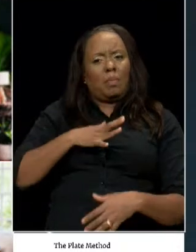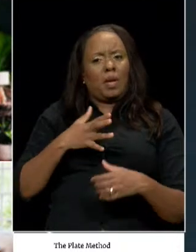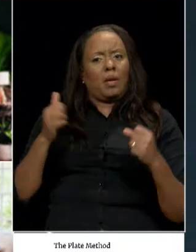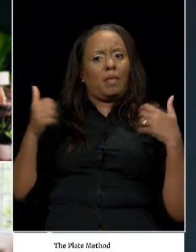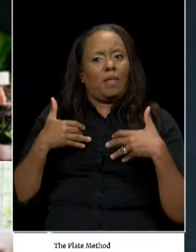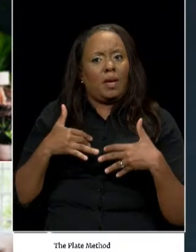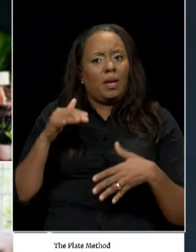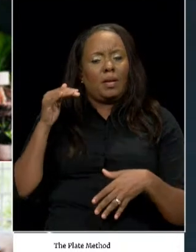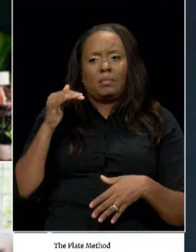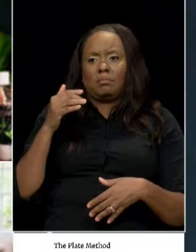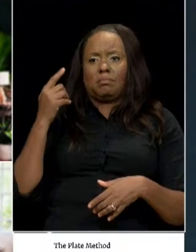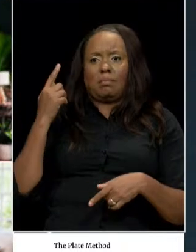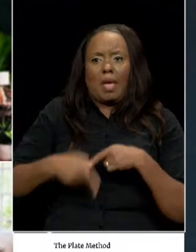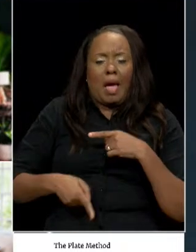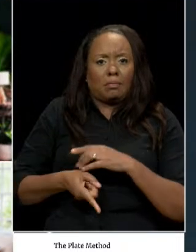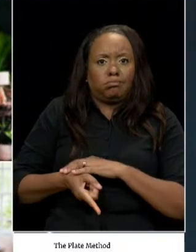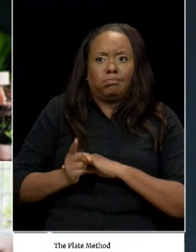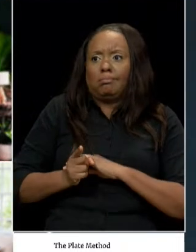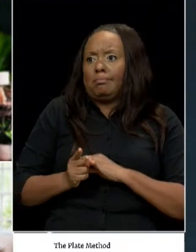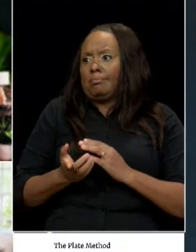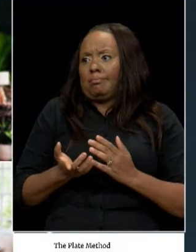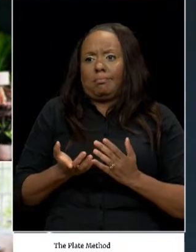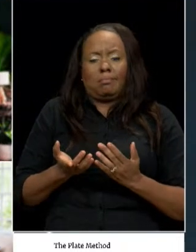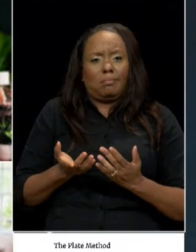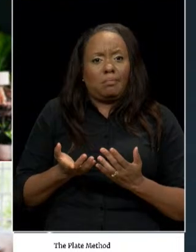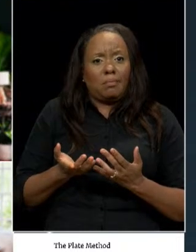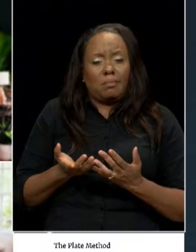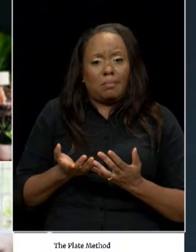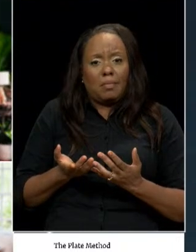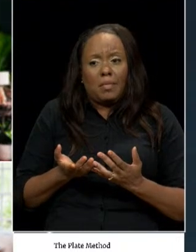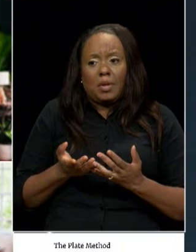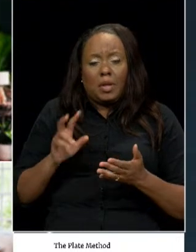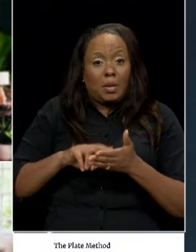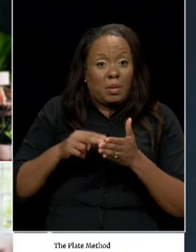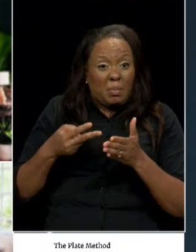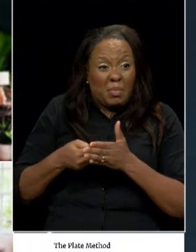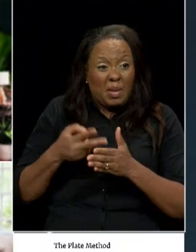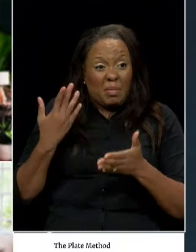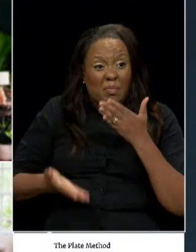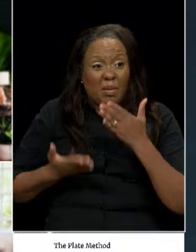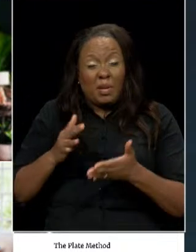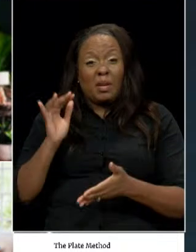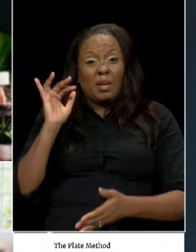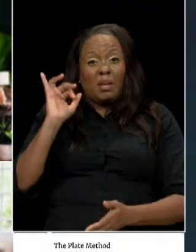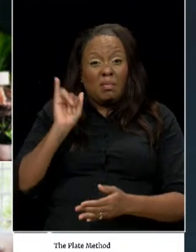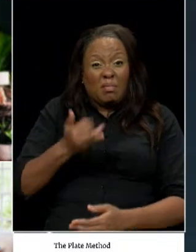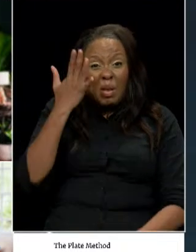impotent? And to what extent is that fear perhaps keeping them away from the doctor?